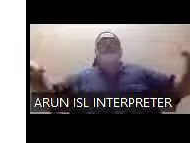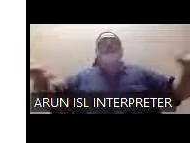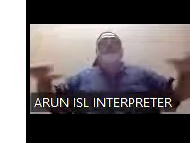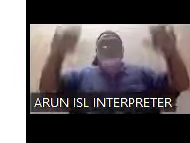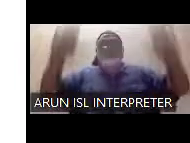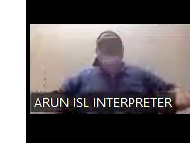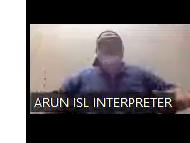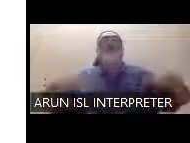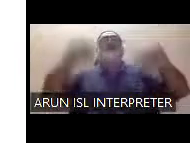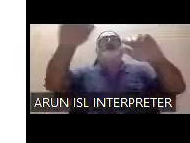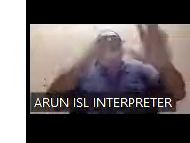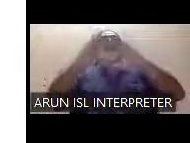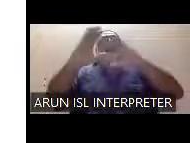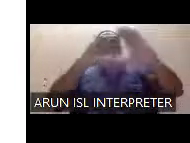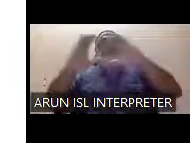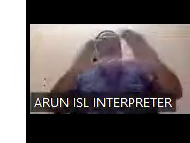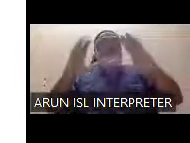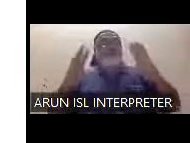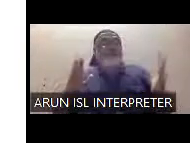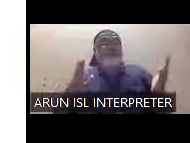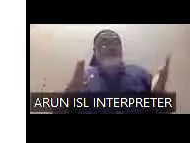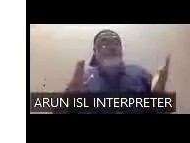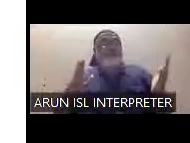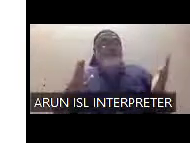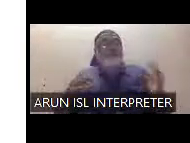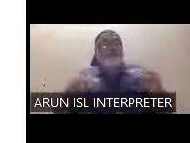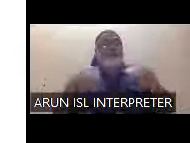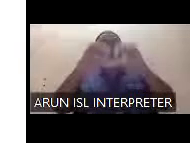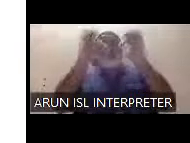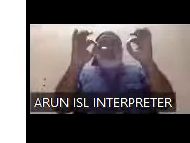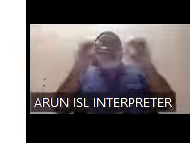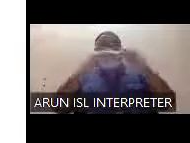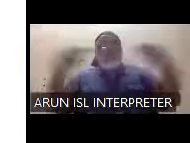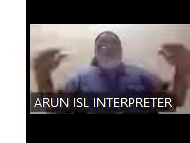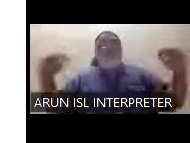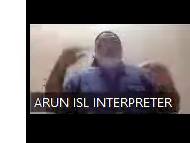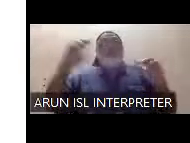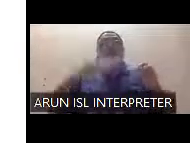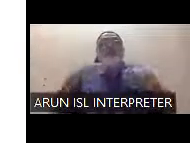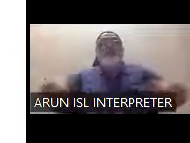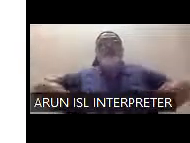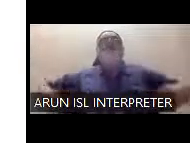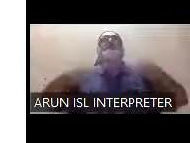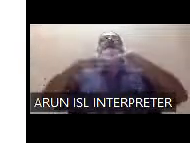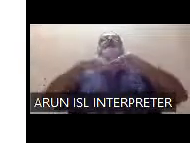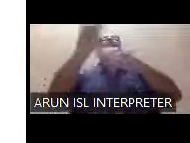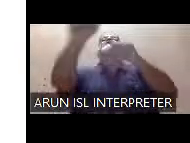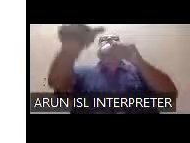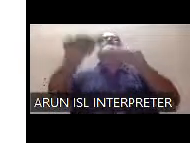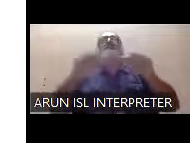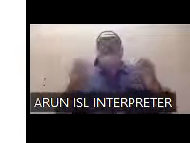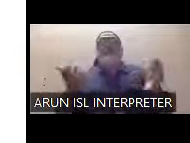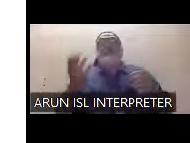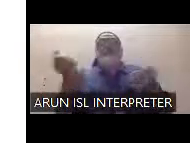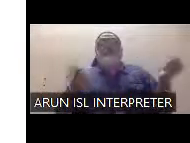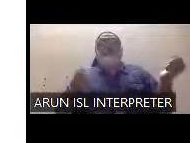standard trams and counters. Counters should be at a particular height so that wheelchair user can also access those. Parking lots should be reserved.